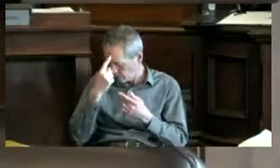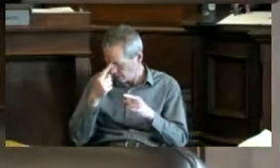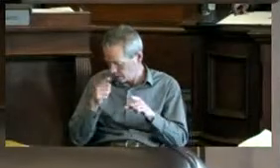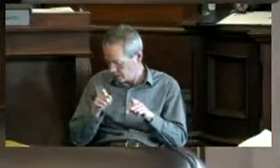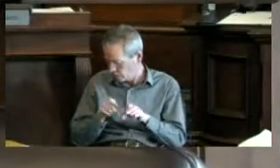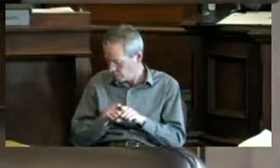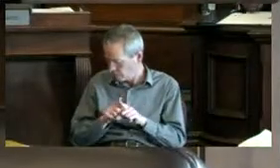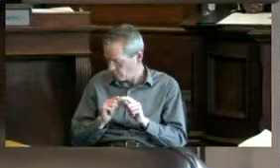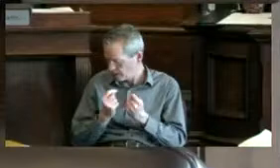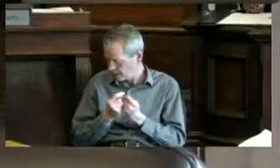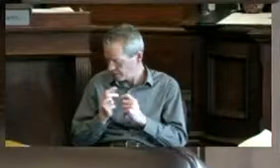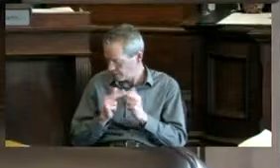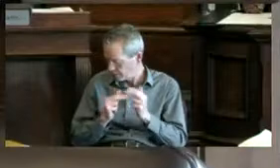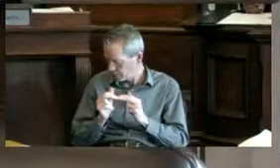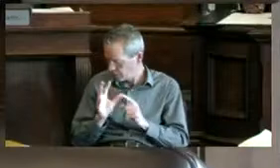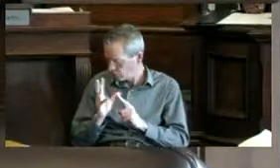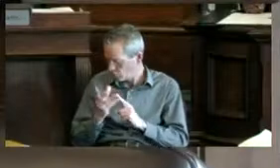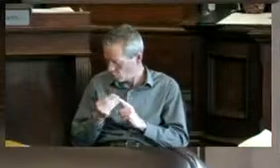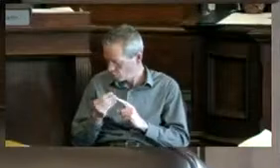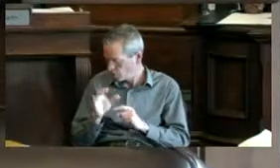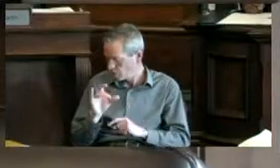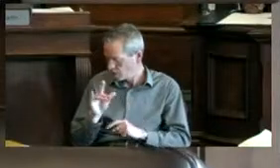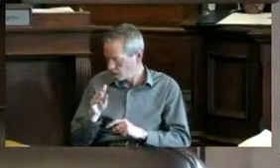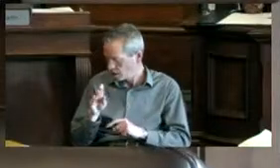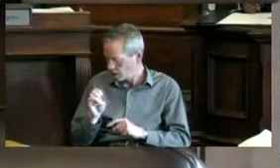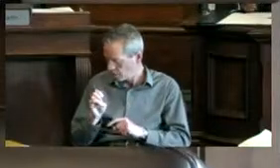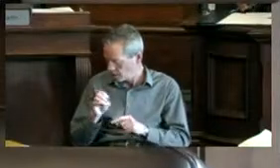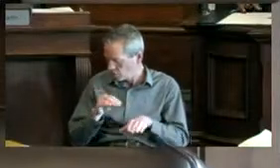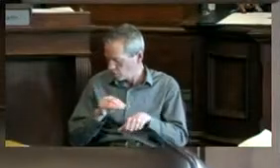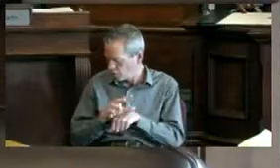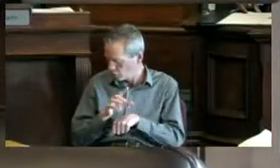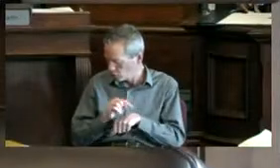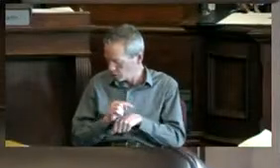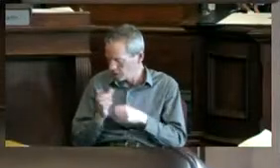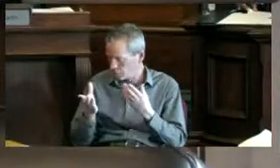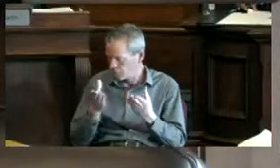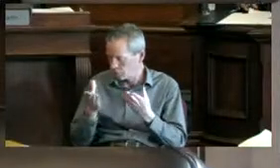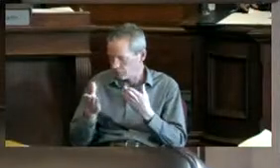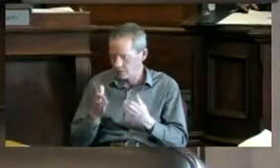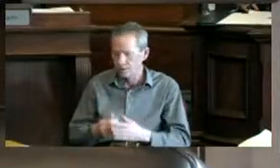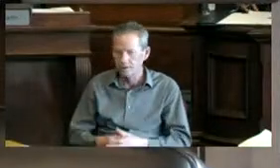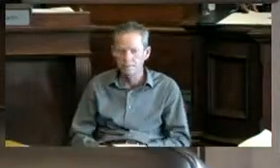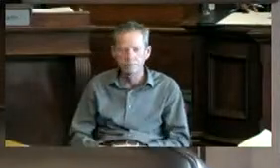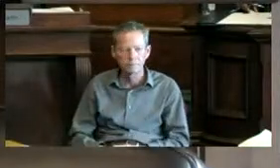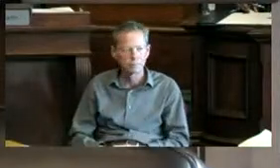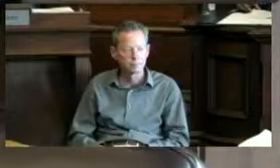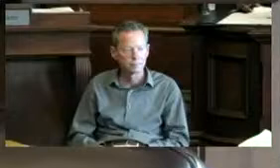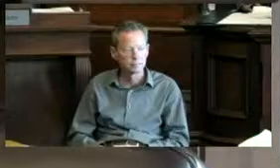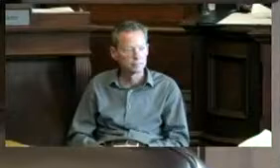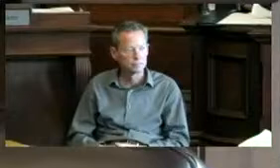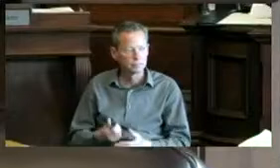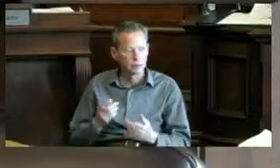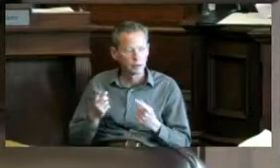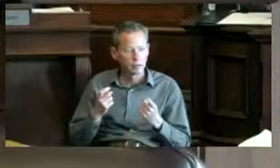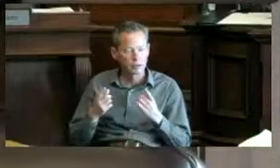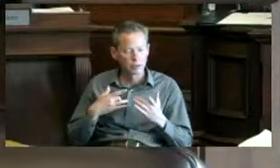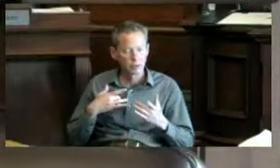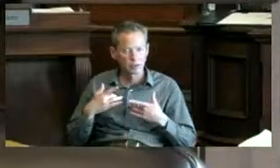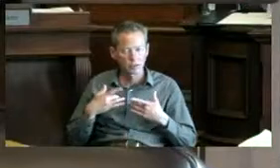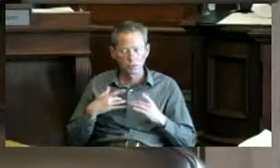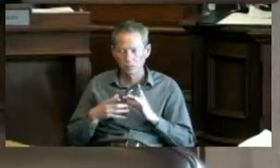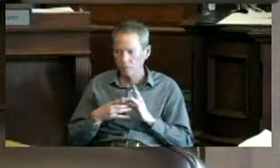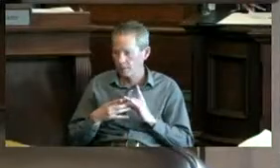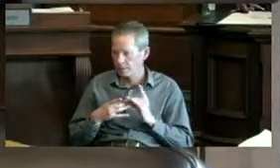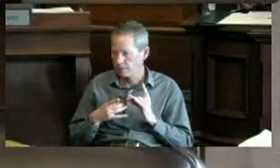number 113, authorizing agreement for the team building culture and climate consulting services. Any questions, comments, or